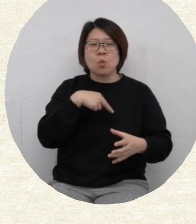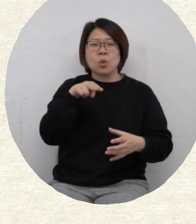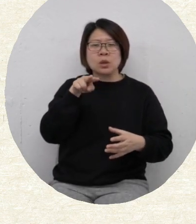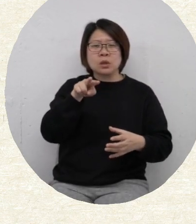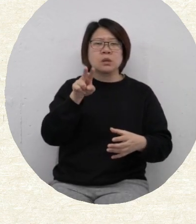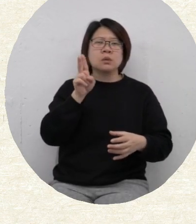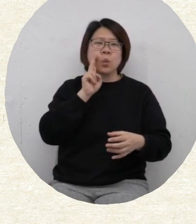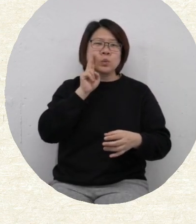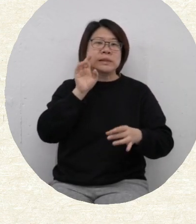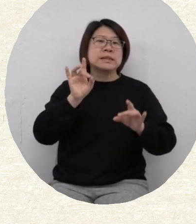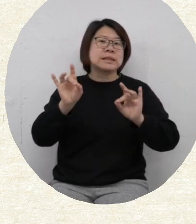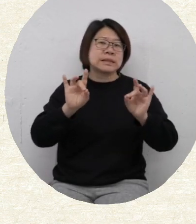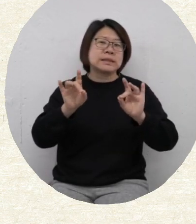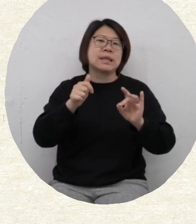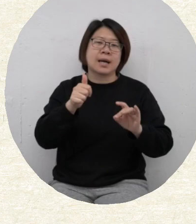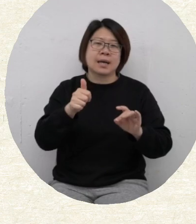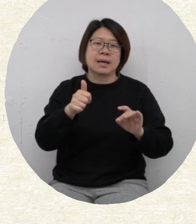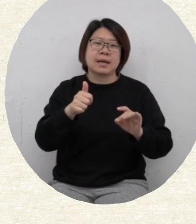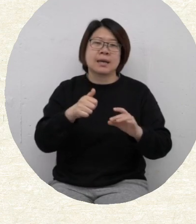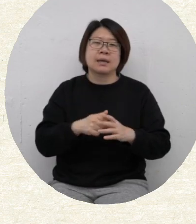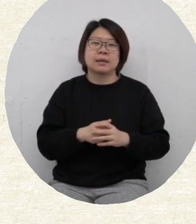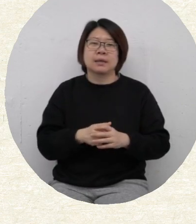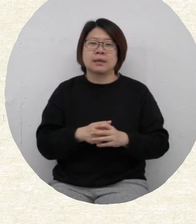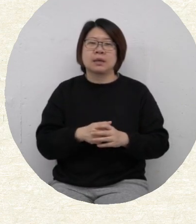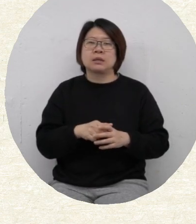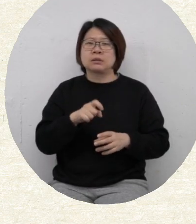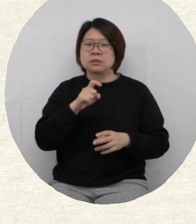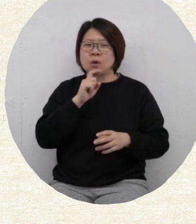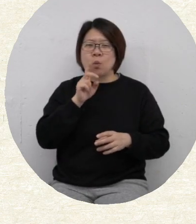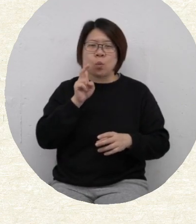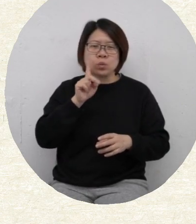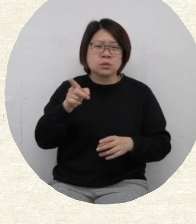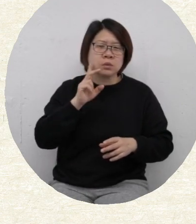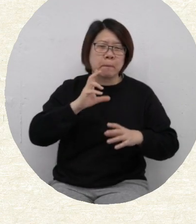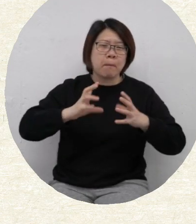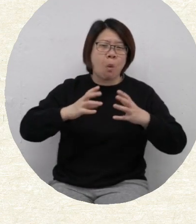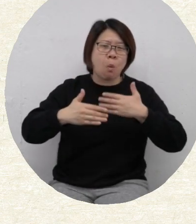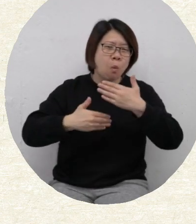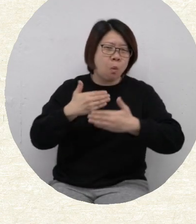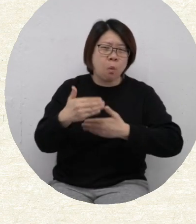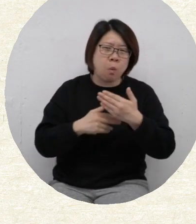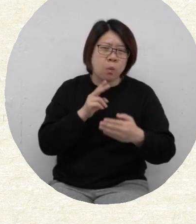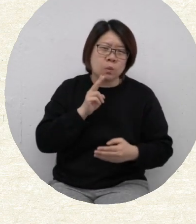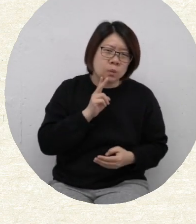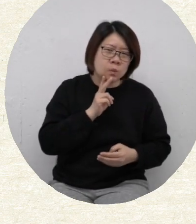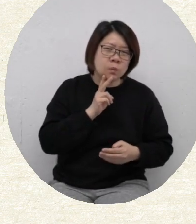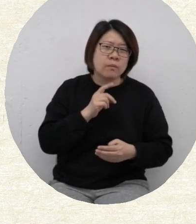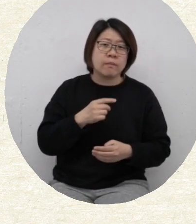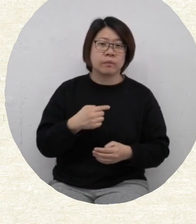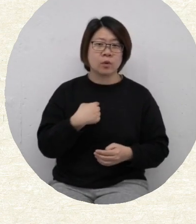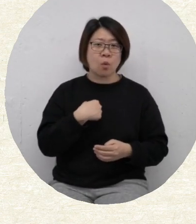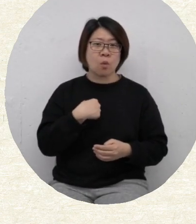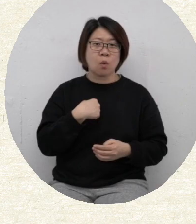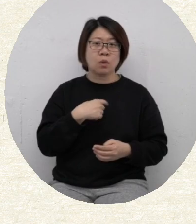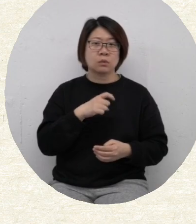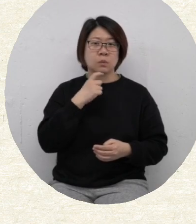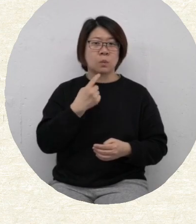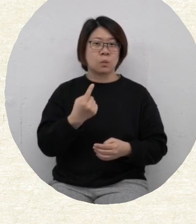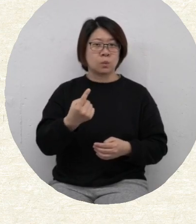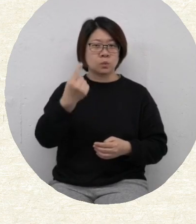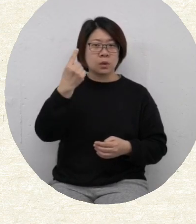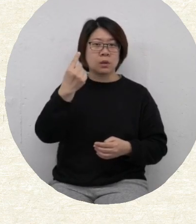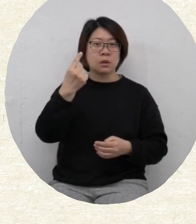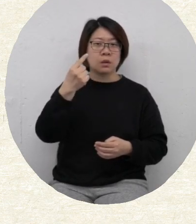of, Yes, yeah, and there's different kinds of Tyvek too. I've seen Tyvek that looks more like